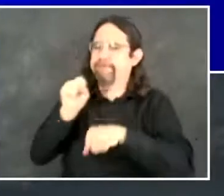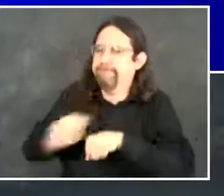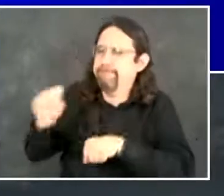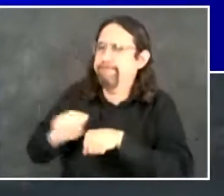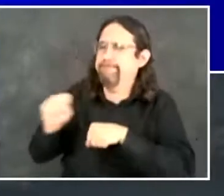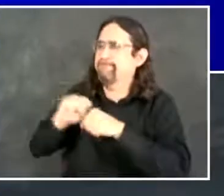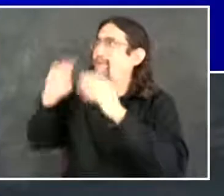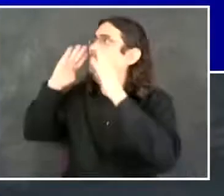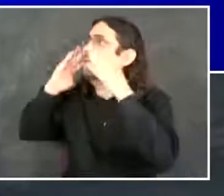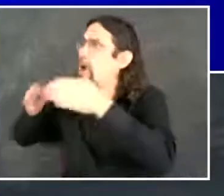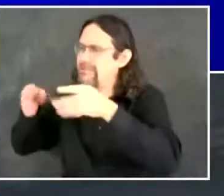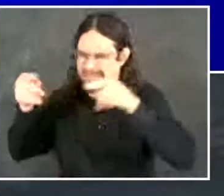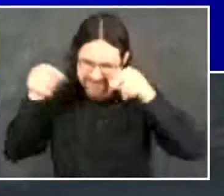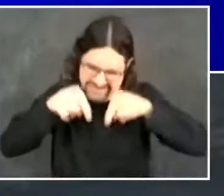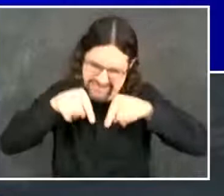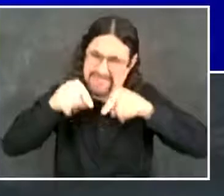cetera.